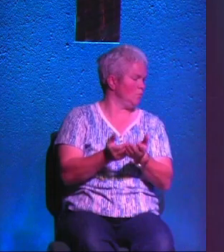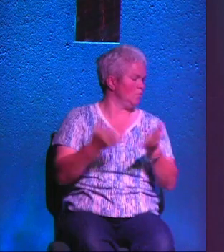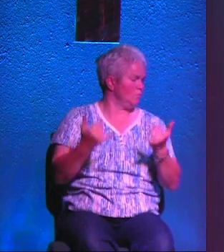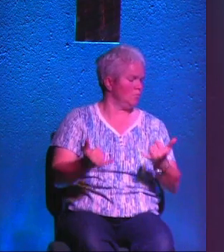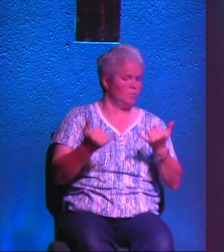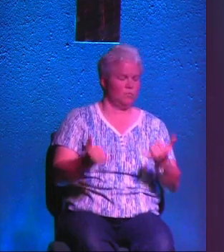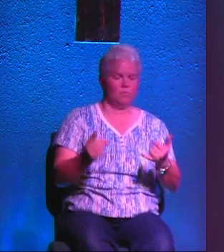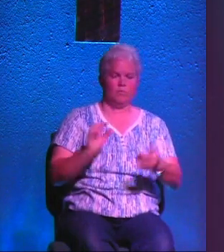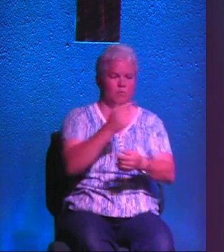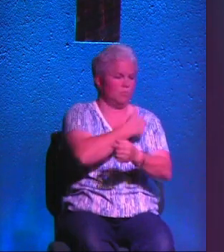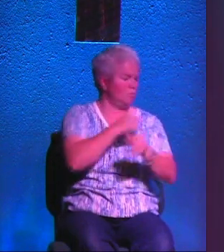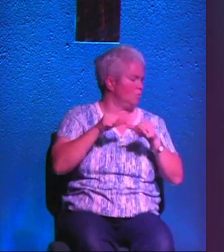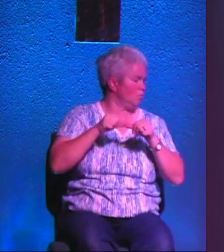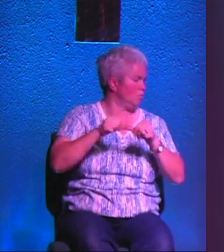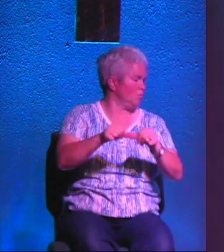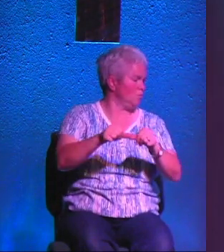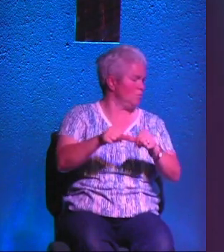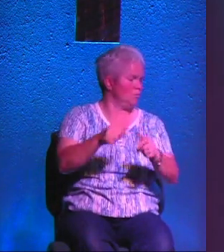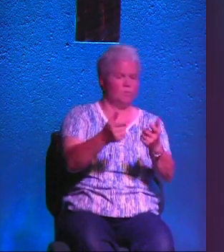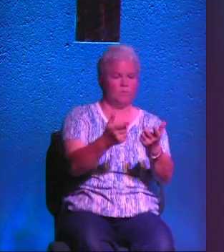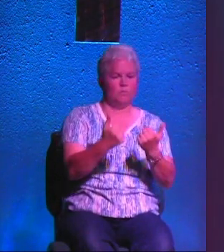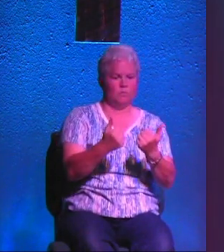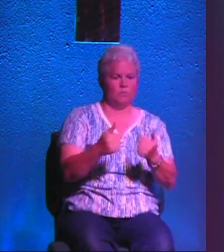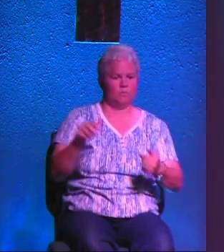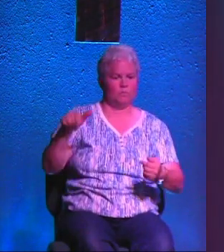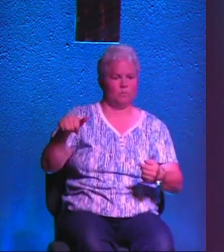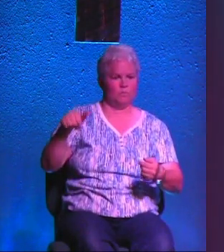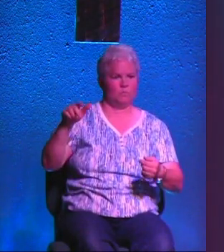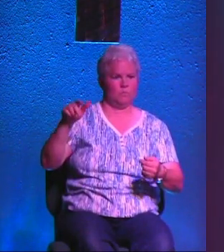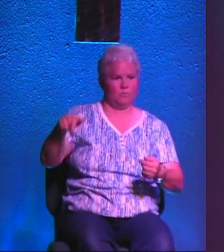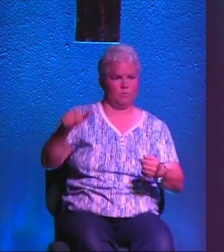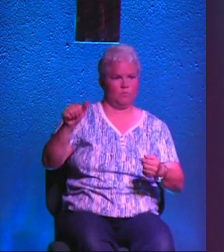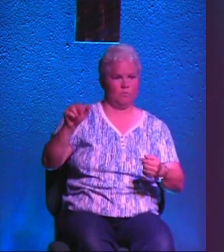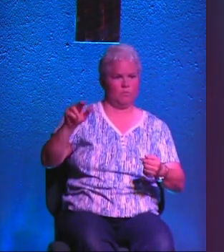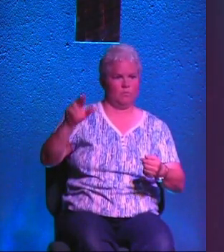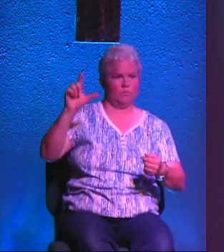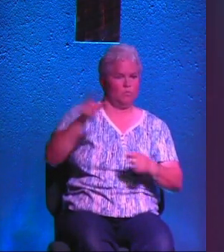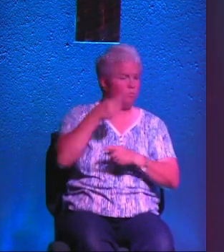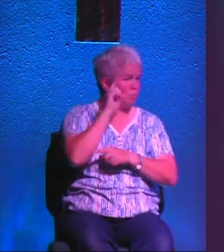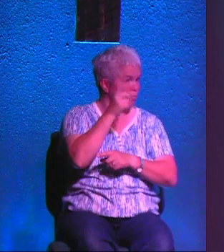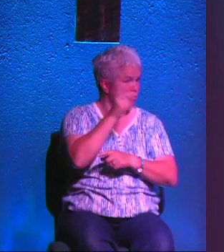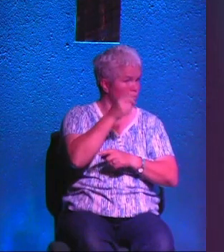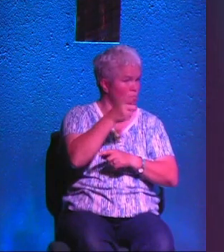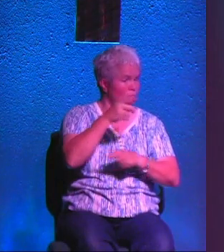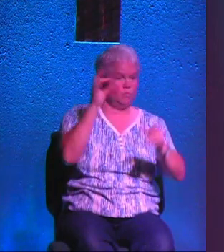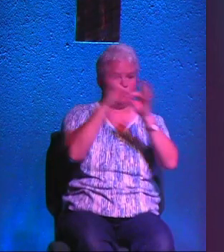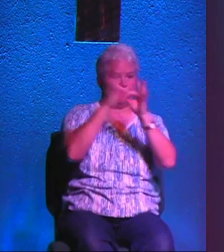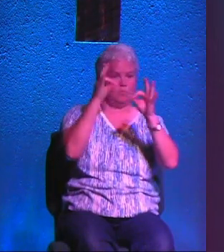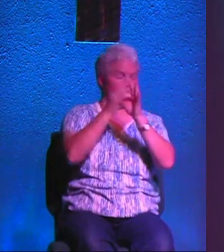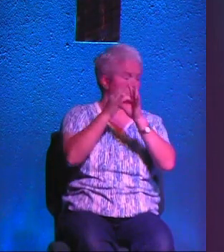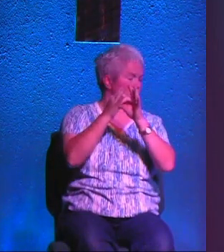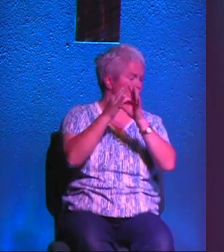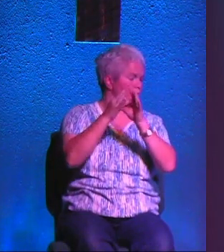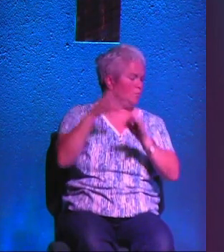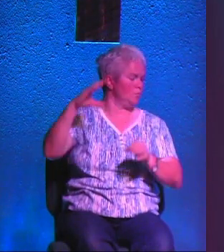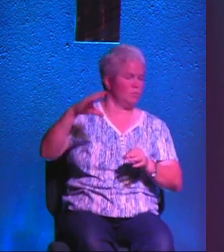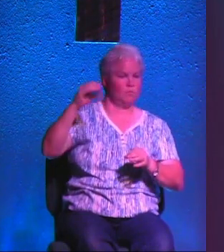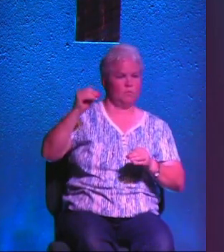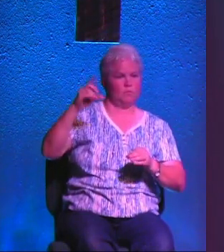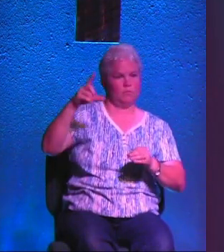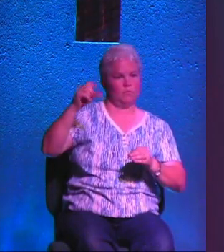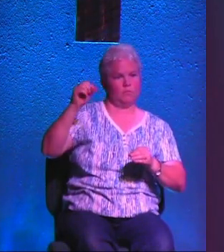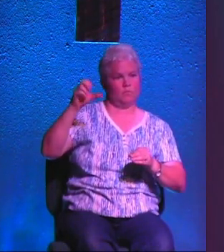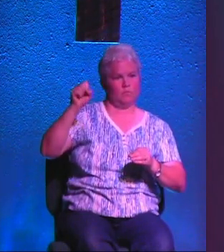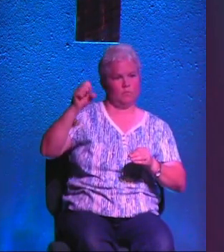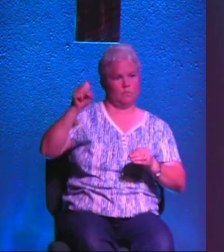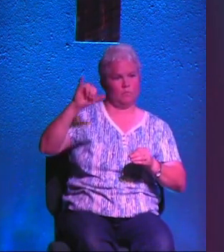Now today, as we continue, we do come to Paul's fourth warning to the faithful believers in the Colossian church.